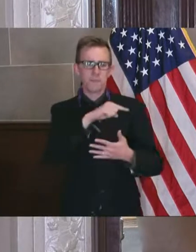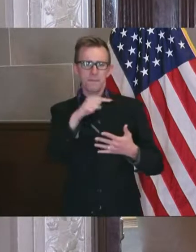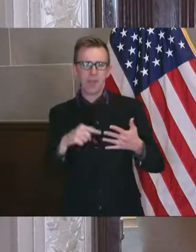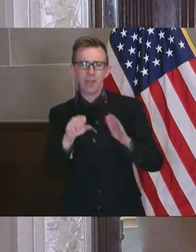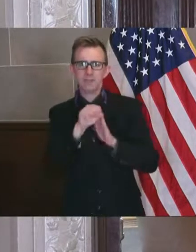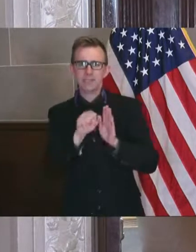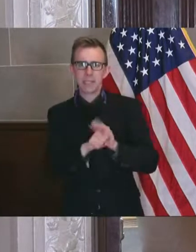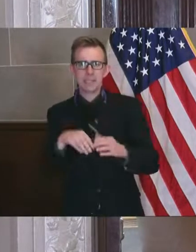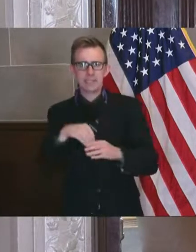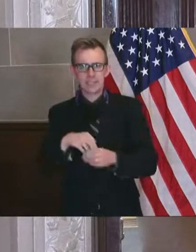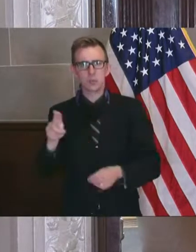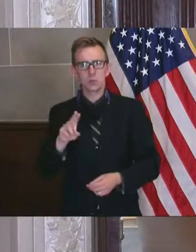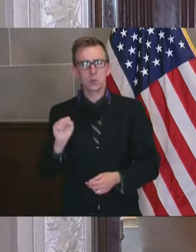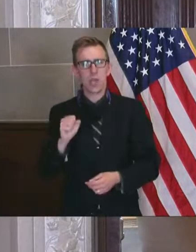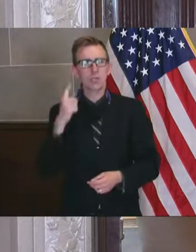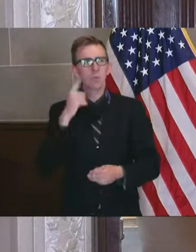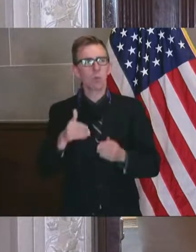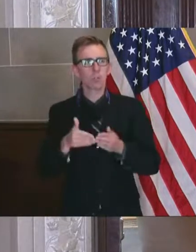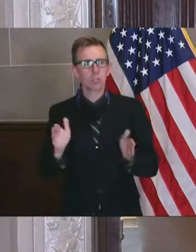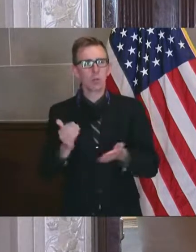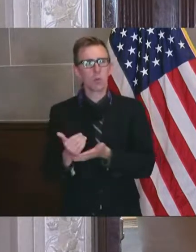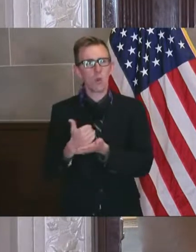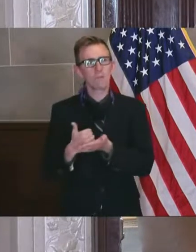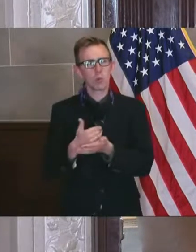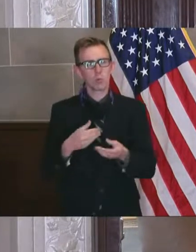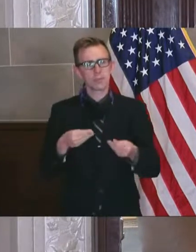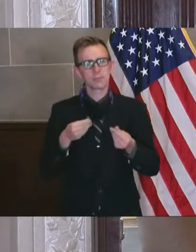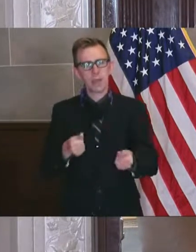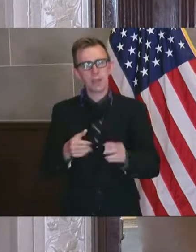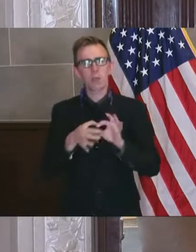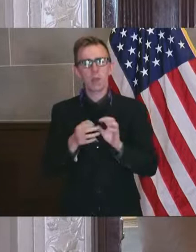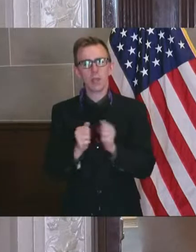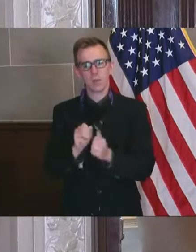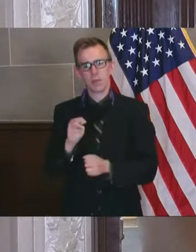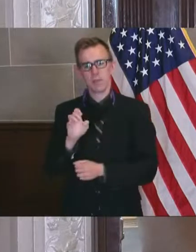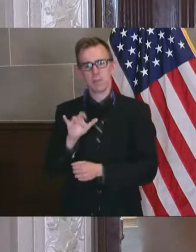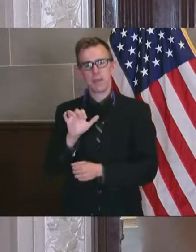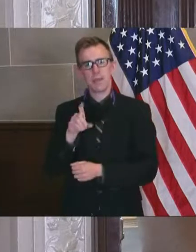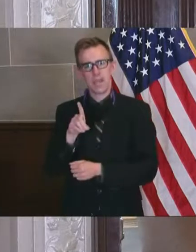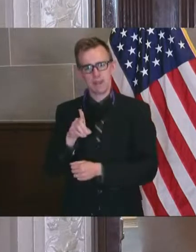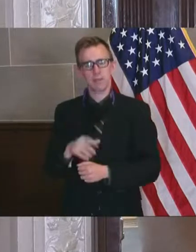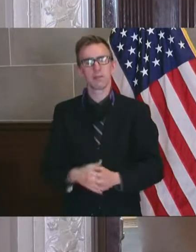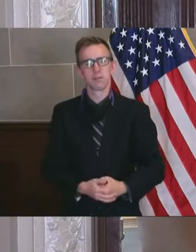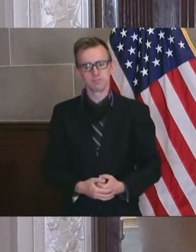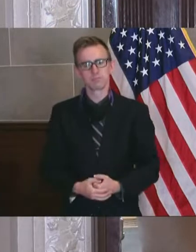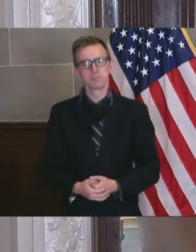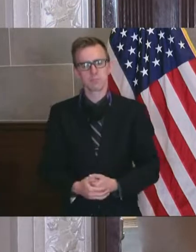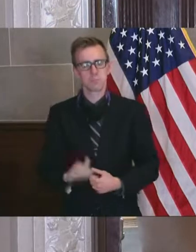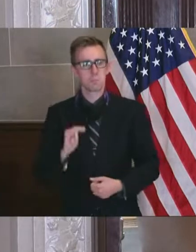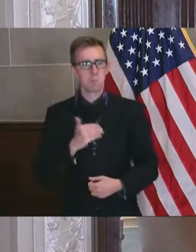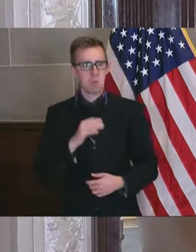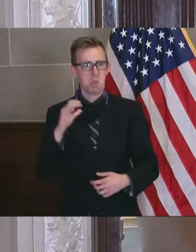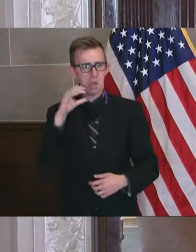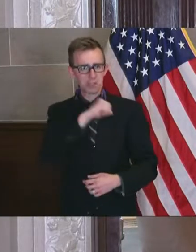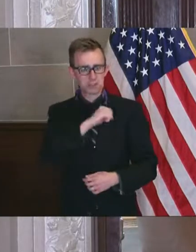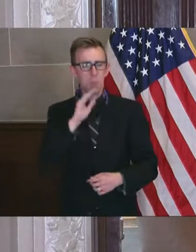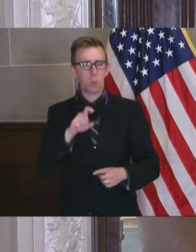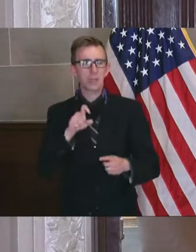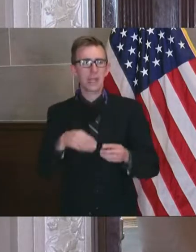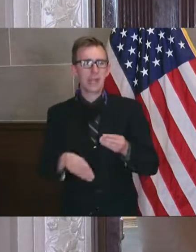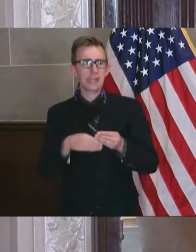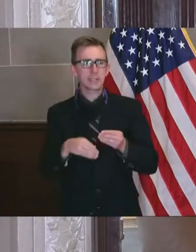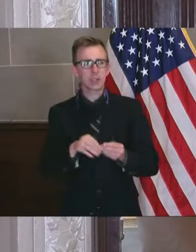states in the United States for general revenue spending on Medicaid. and are estimating we will need an